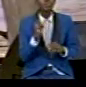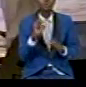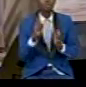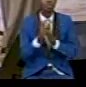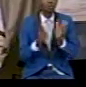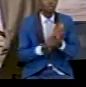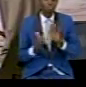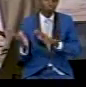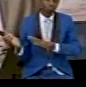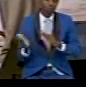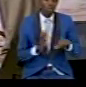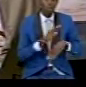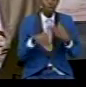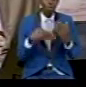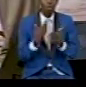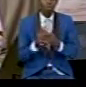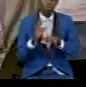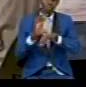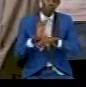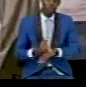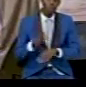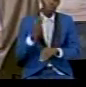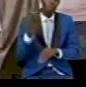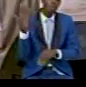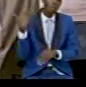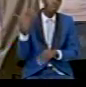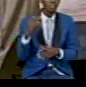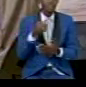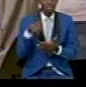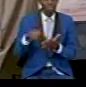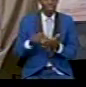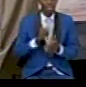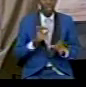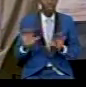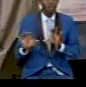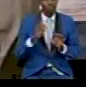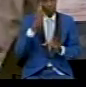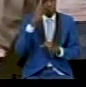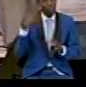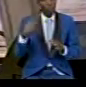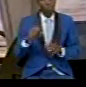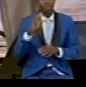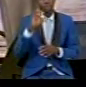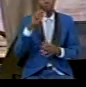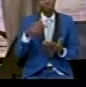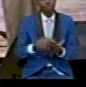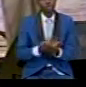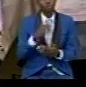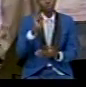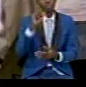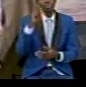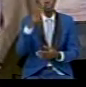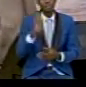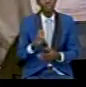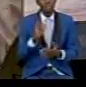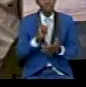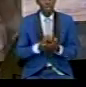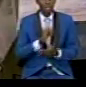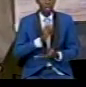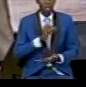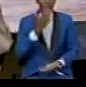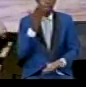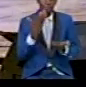all the culture of the past. This I do for the gospel's sake, that I might